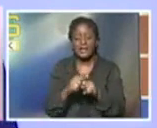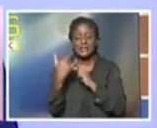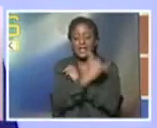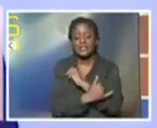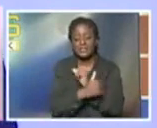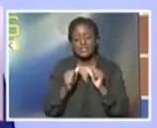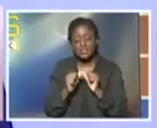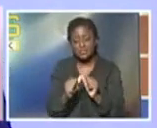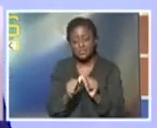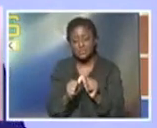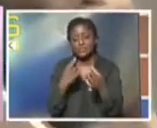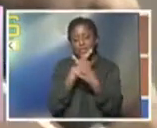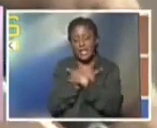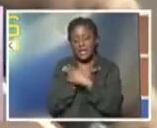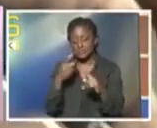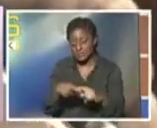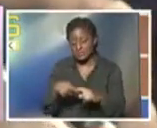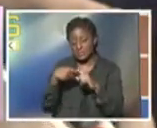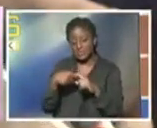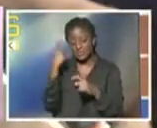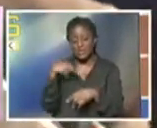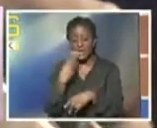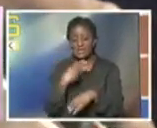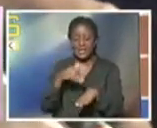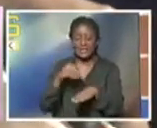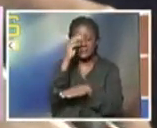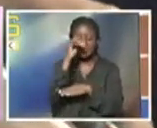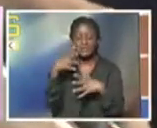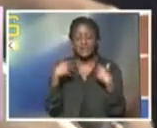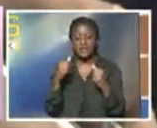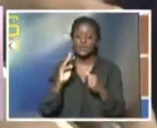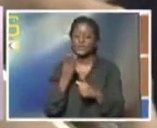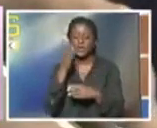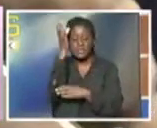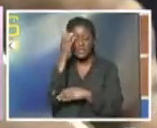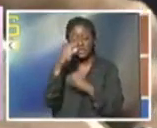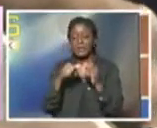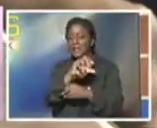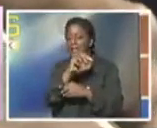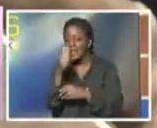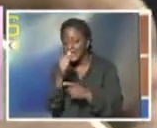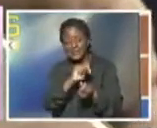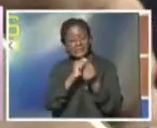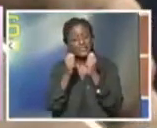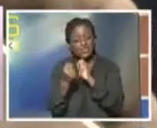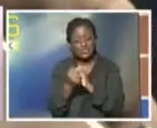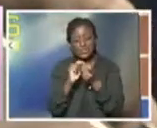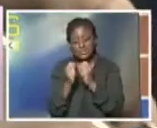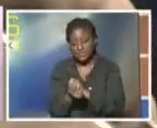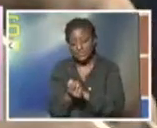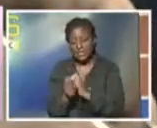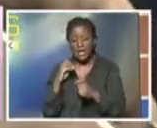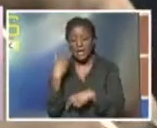loosen restrictions. Well, for us at the Ministry of Health, we're concerned about anything or any mutation. Our team is fully aware of